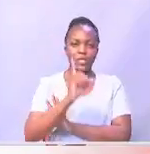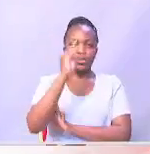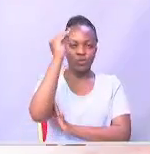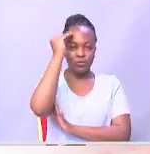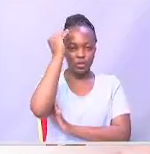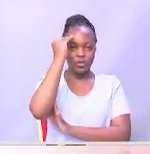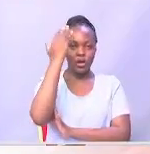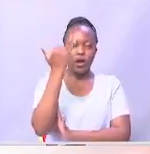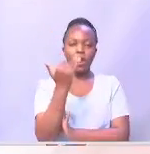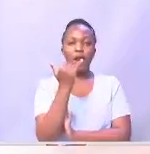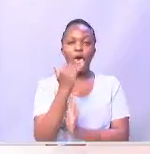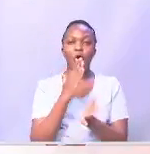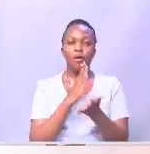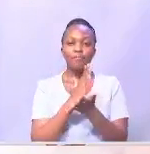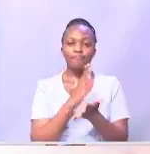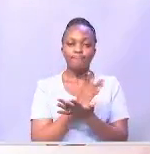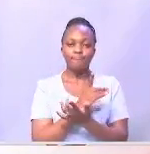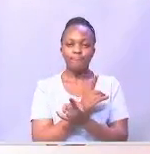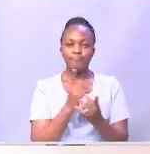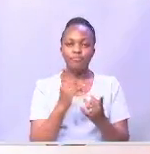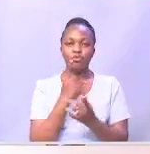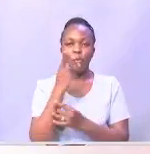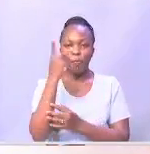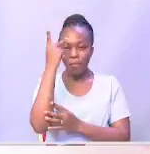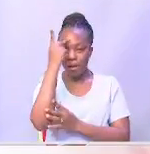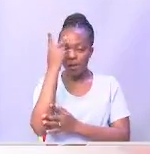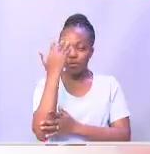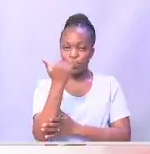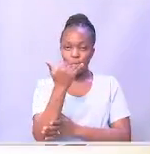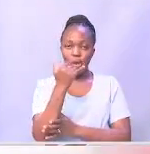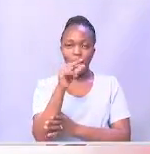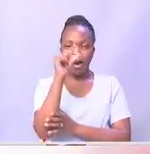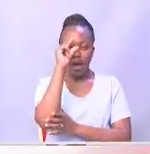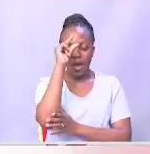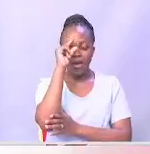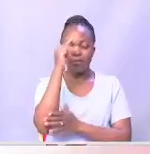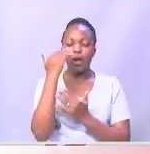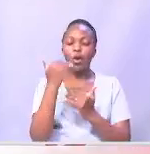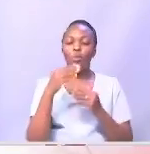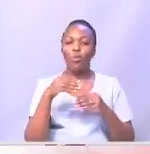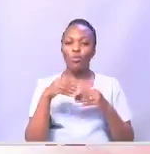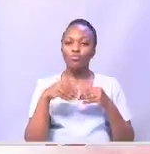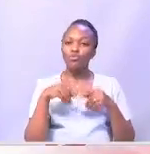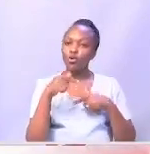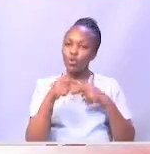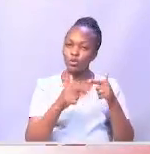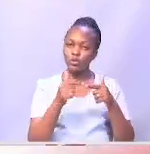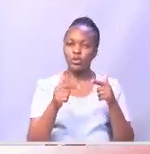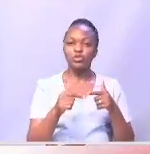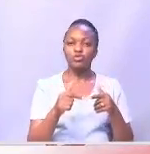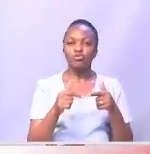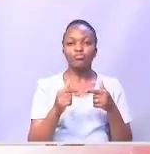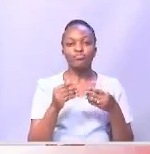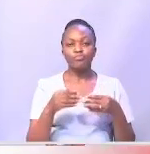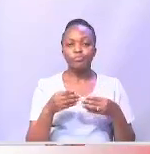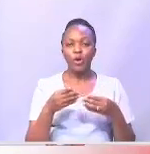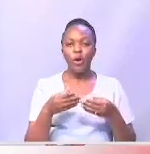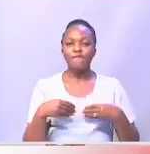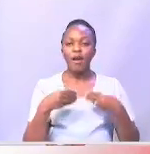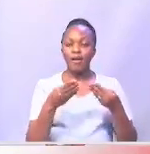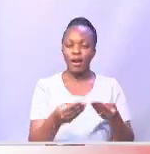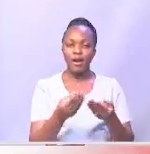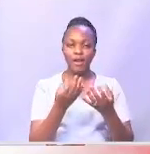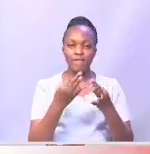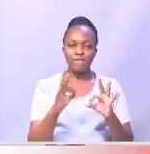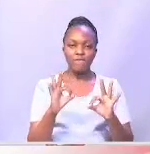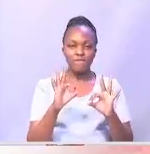Education has reassured parents that the government will still offer free primary and free day secondary education to all learners